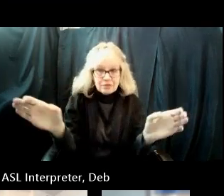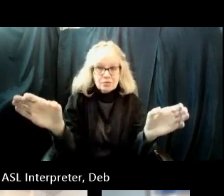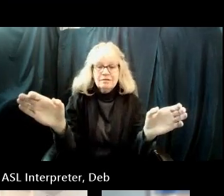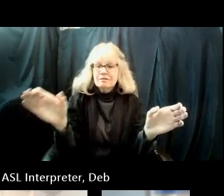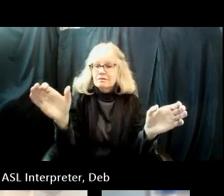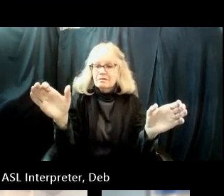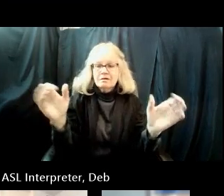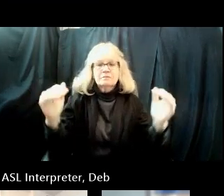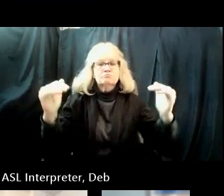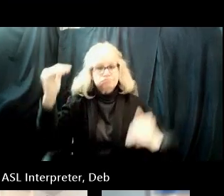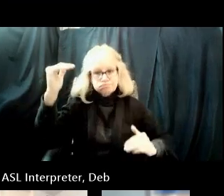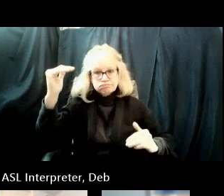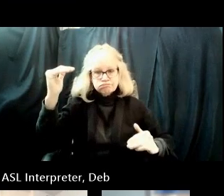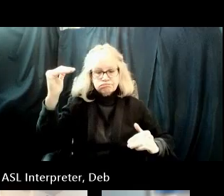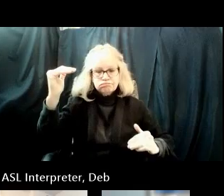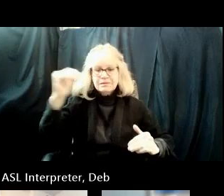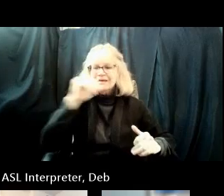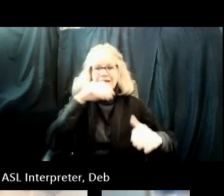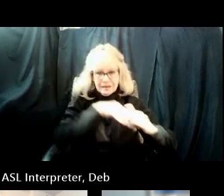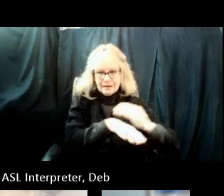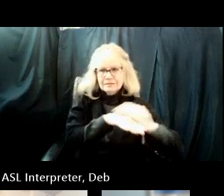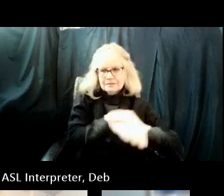inaccessible health systems.